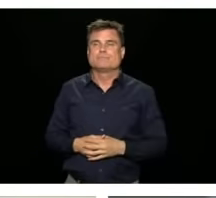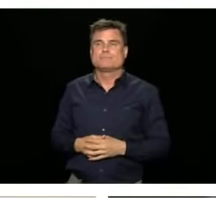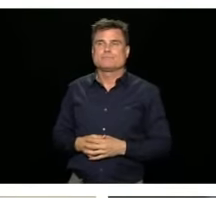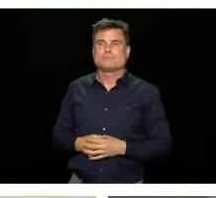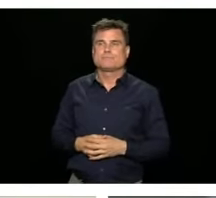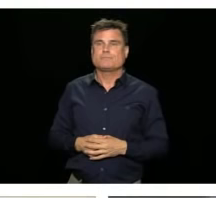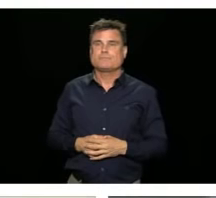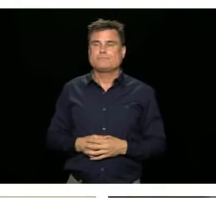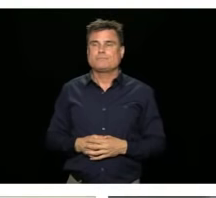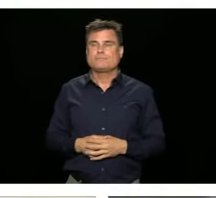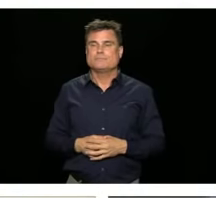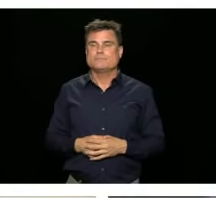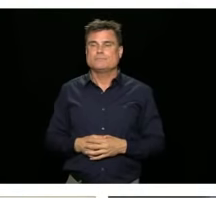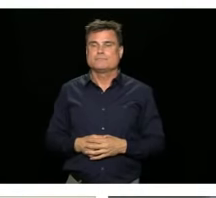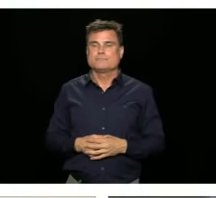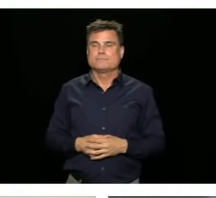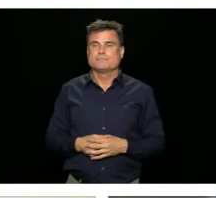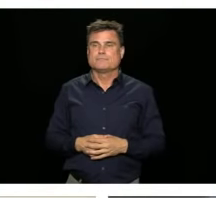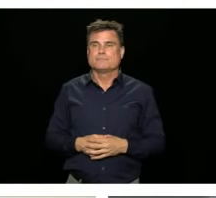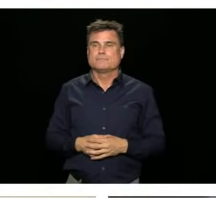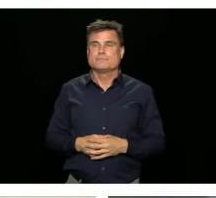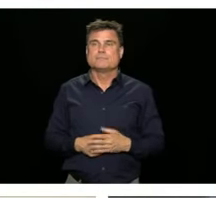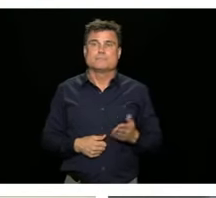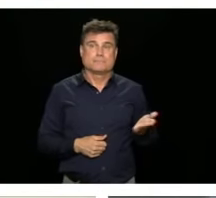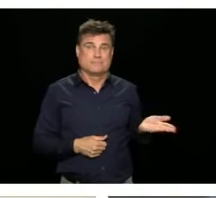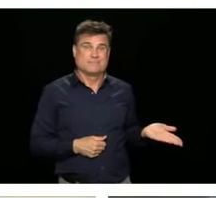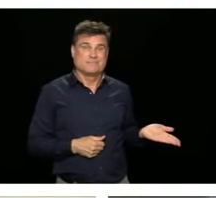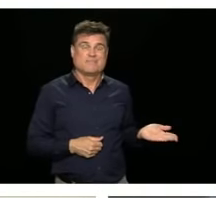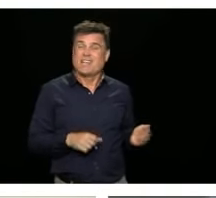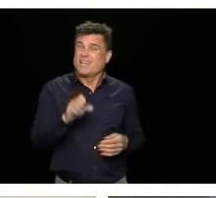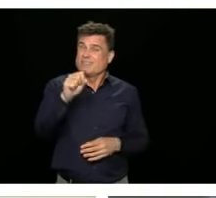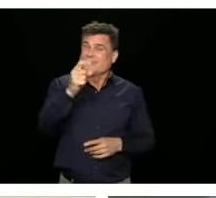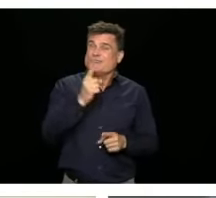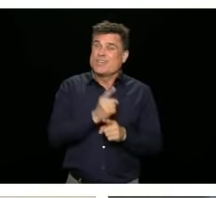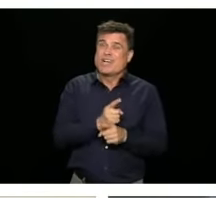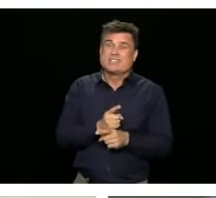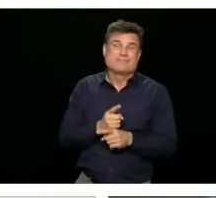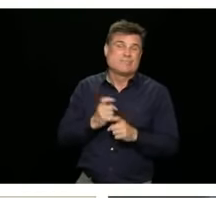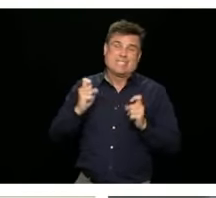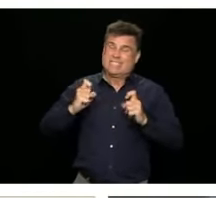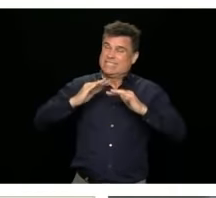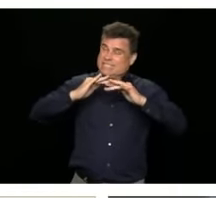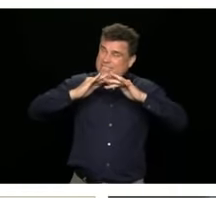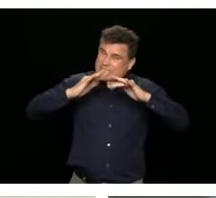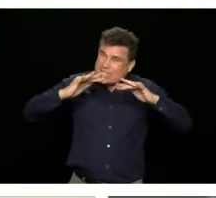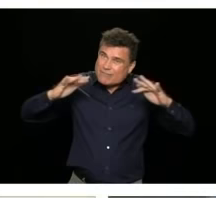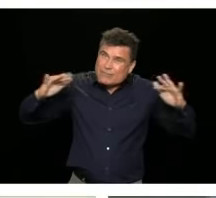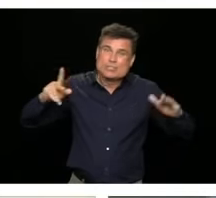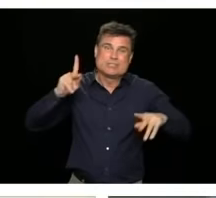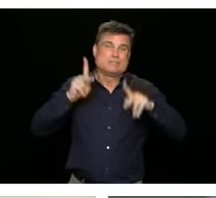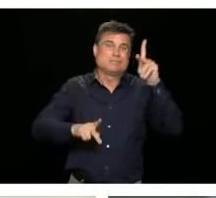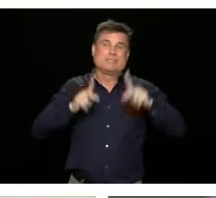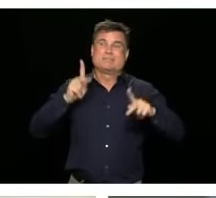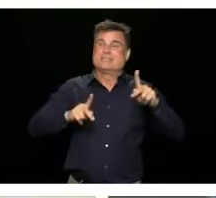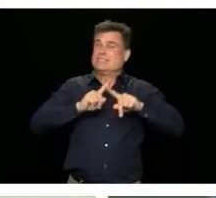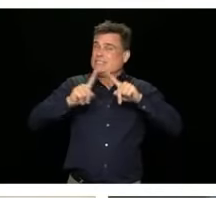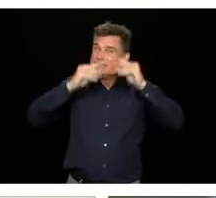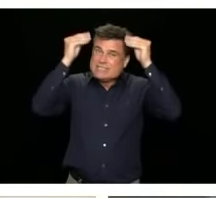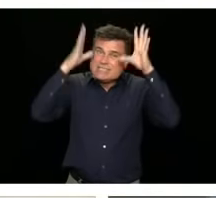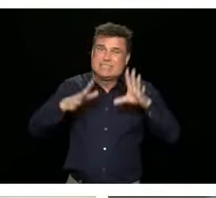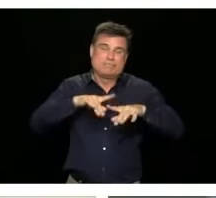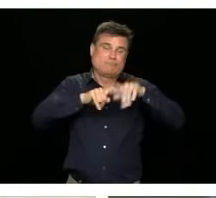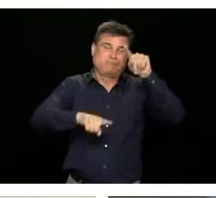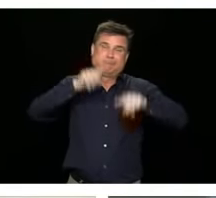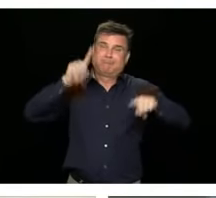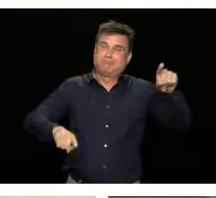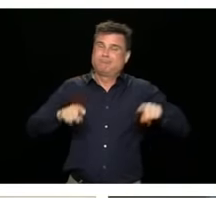just a wealth of information. I'm going to invite Patricia to give the last remarks for this question. Thanks.